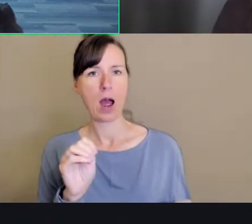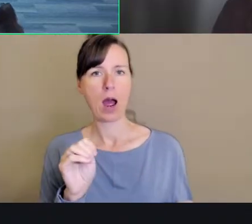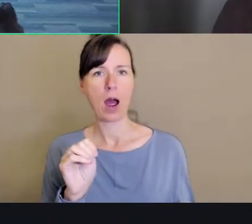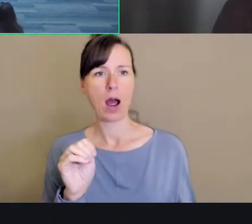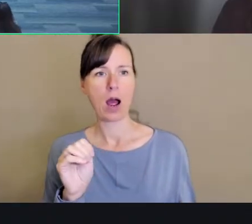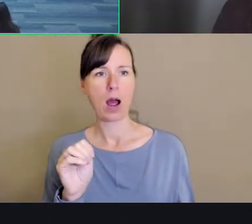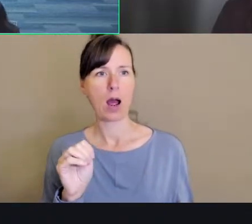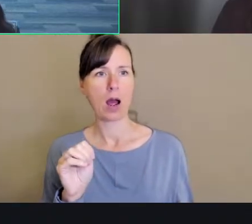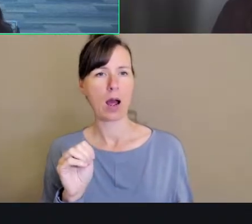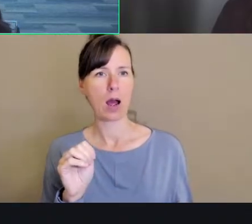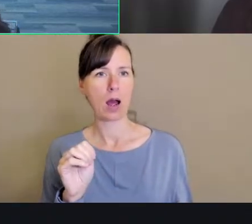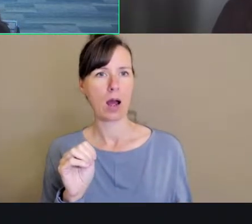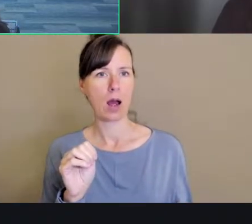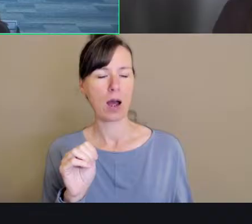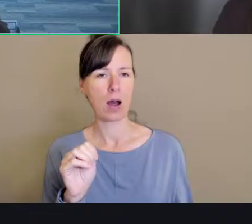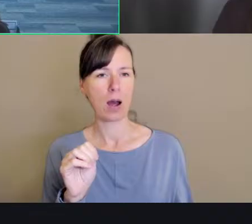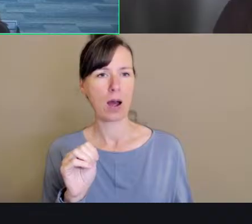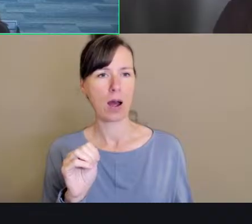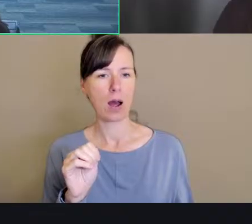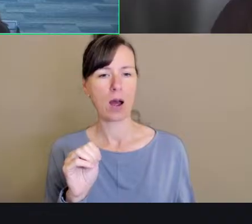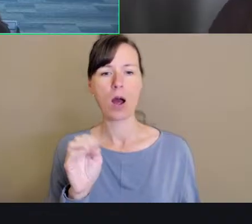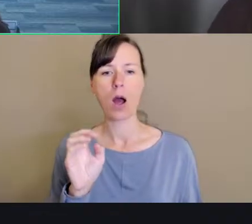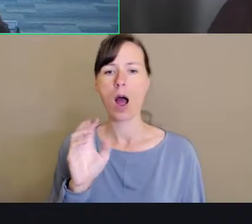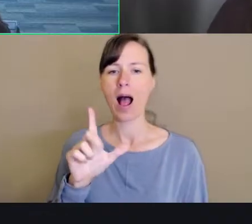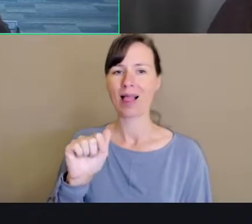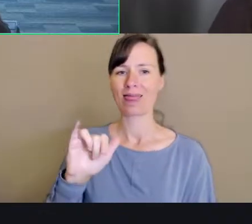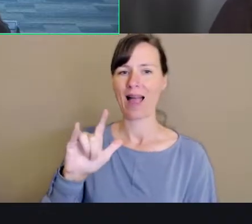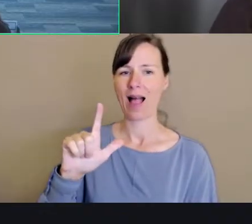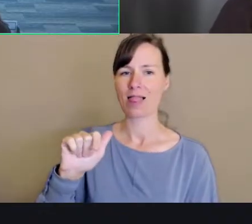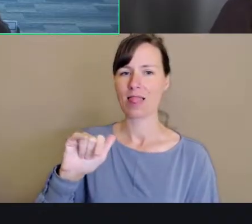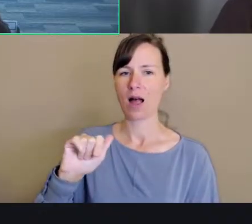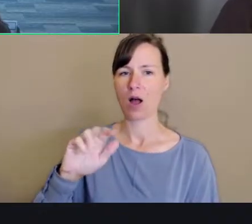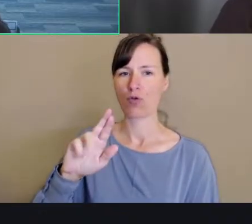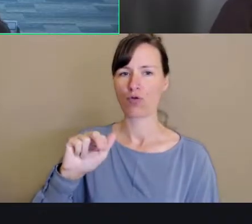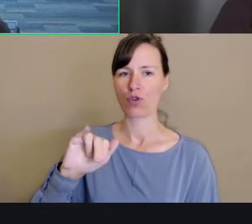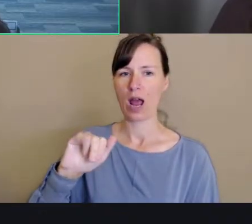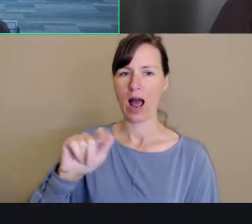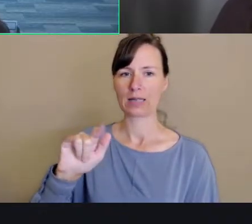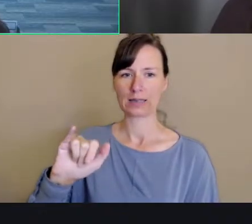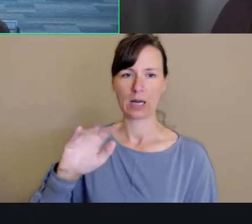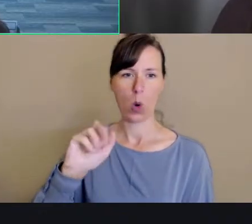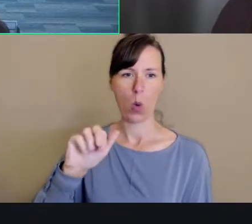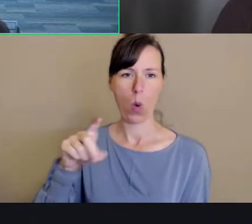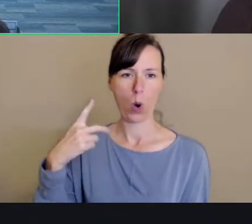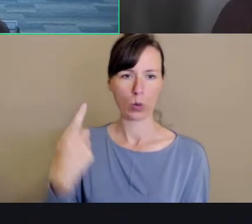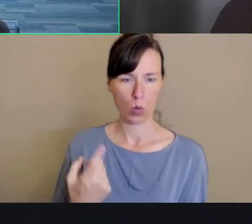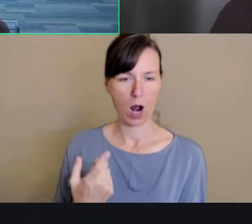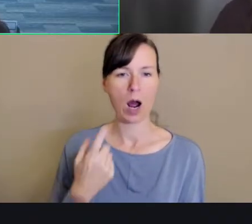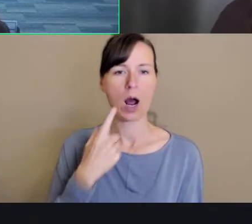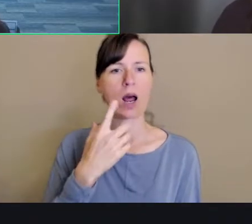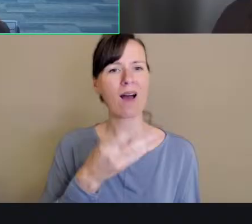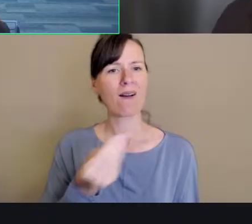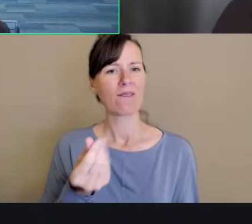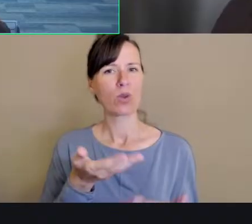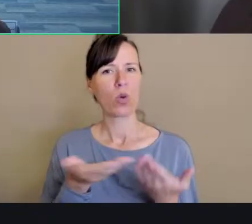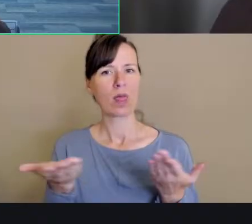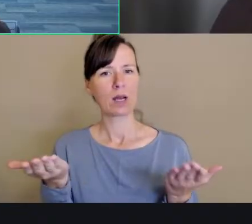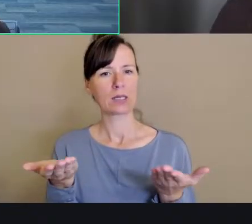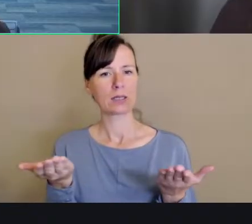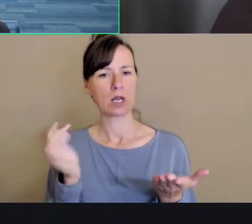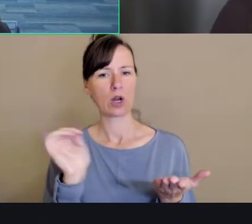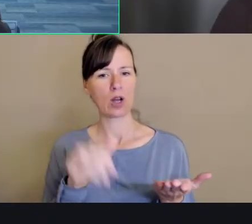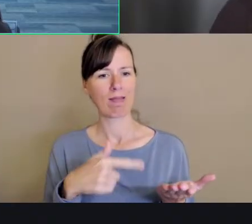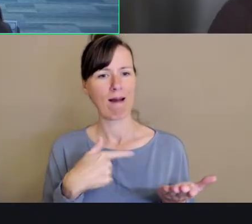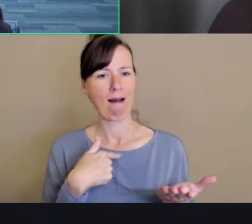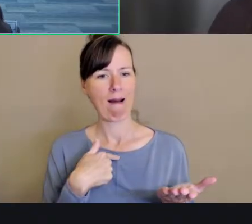Go ahead. Sorry. Layla Riazi, Ward 1. There are a few things here that I've been up here